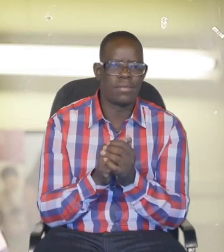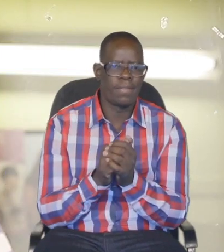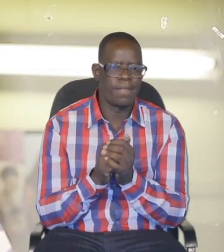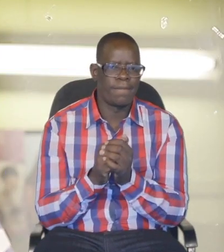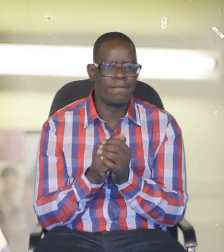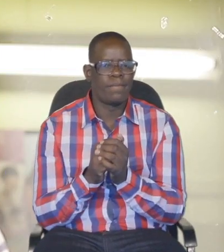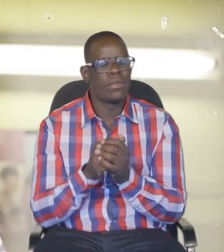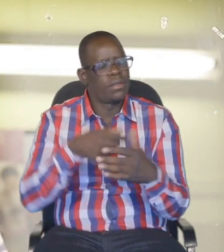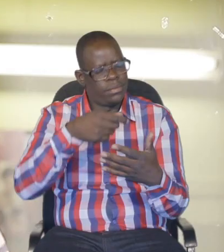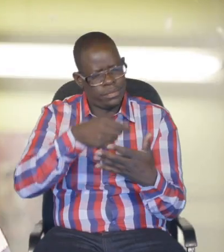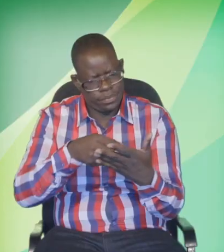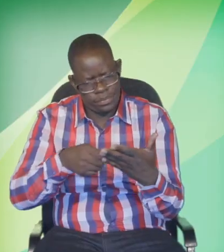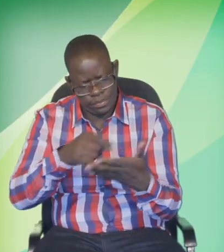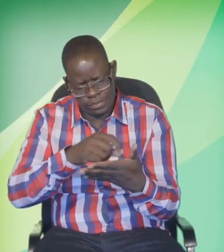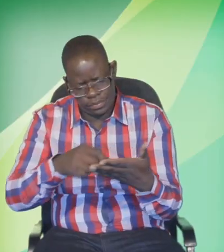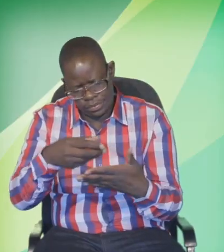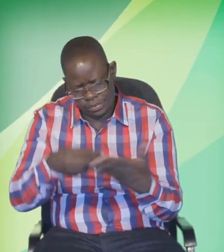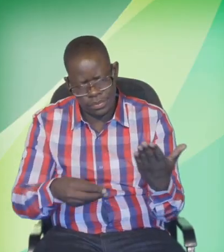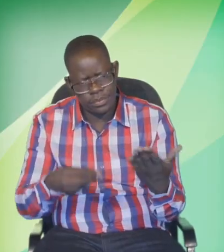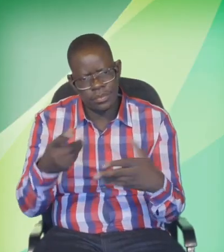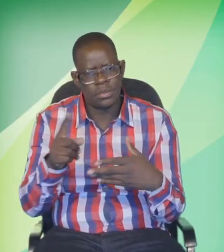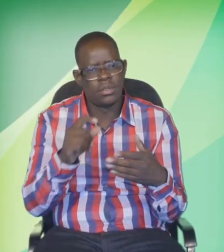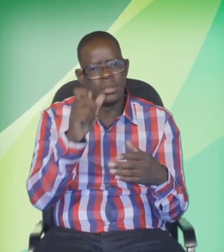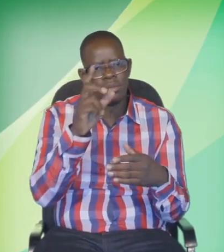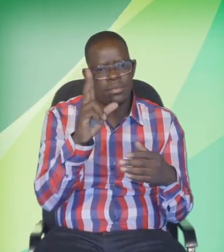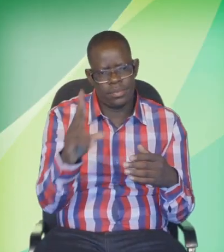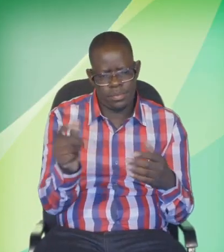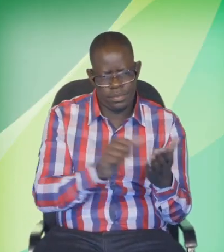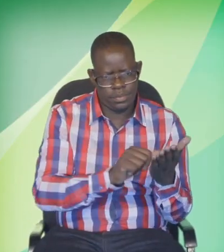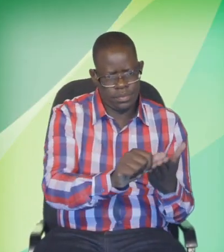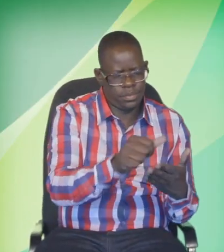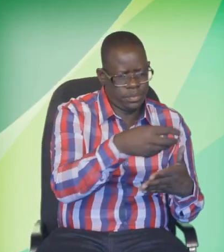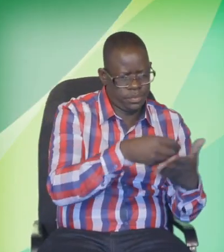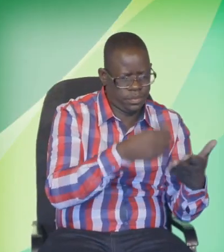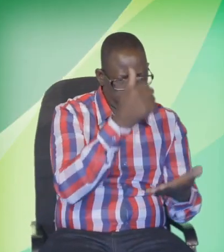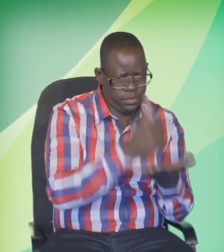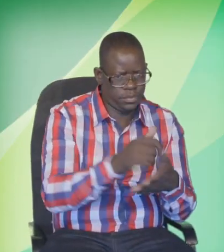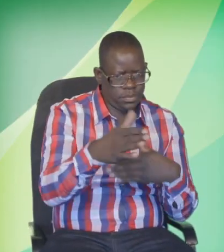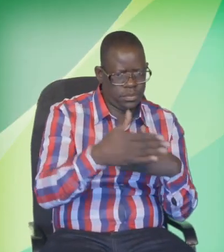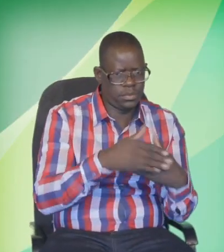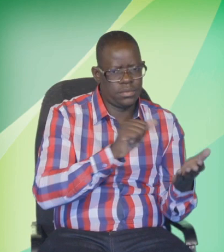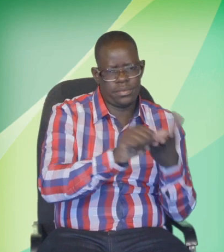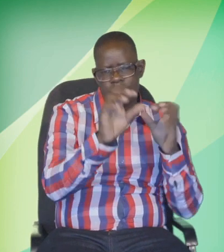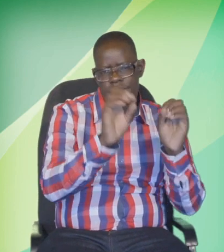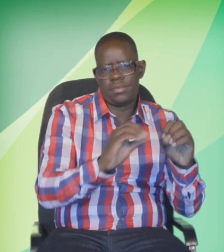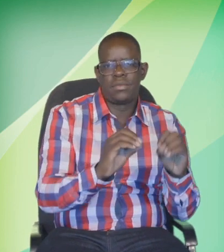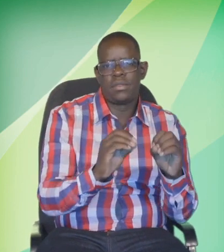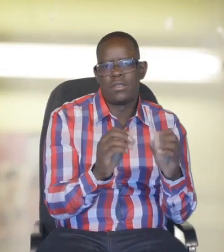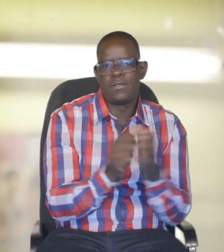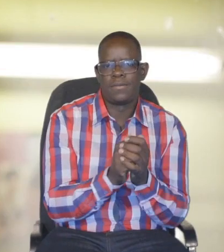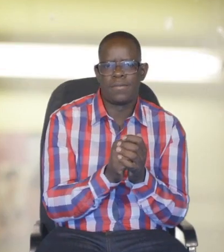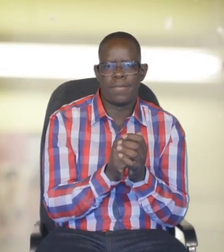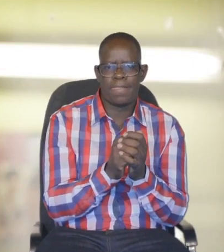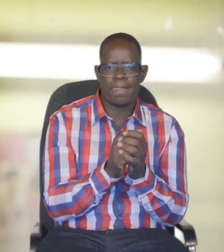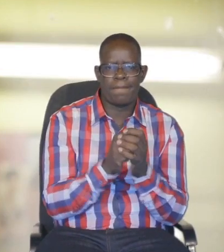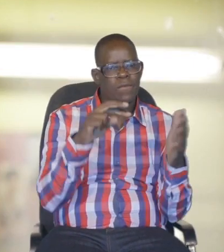And dishonored checks? These are customers that pay by check and their bank send these checks back to me without paying any money to me.